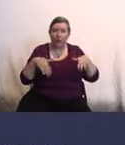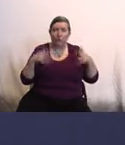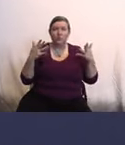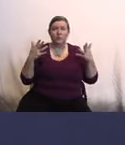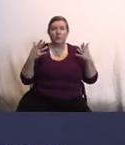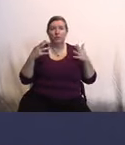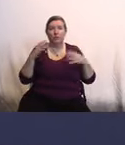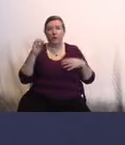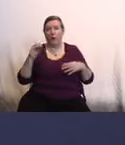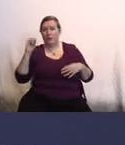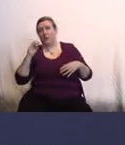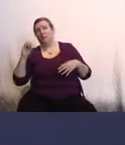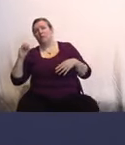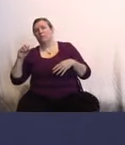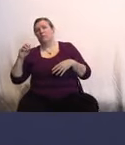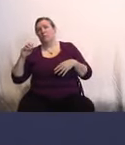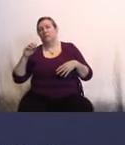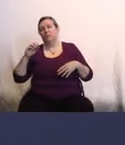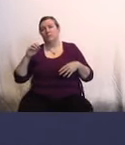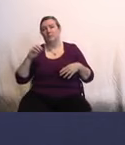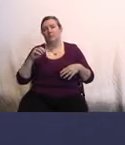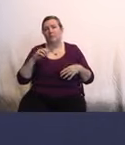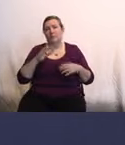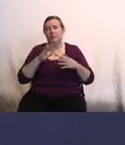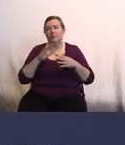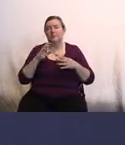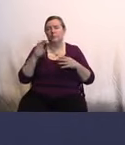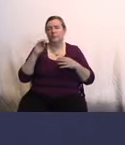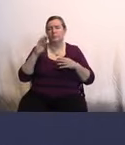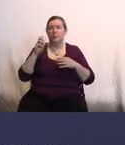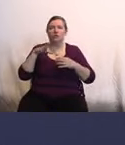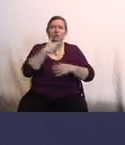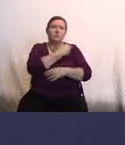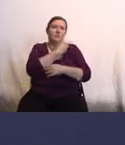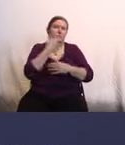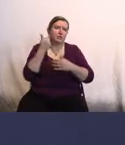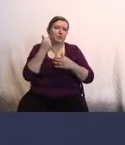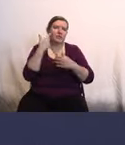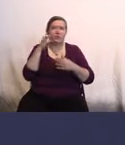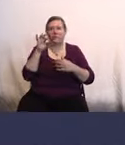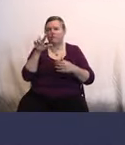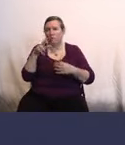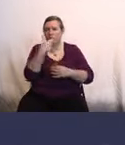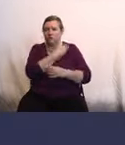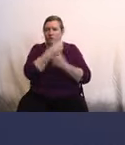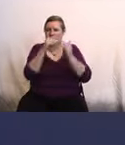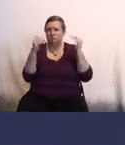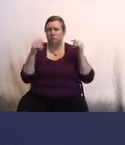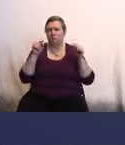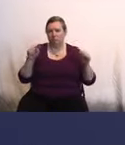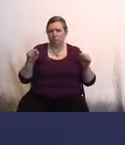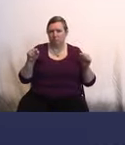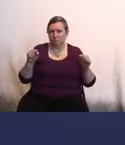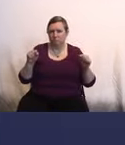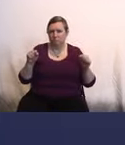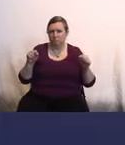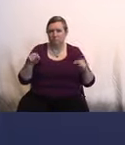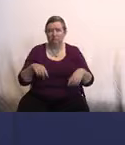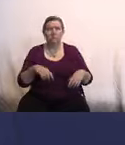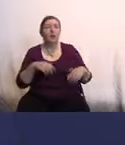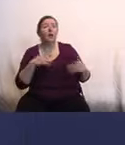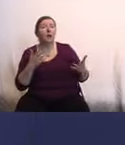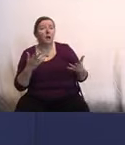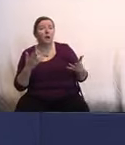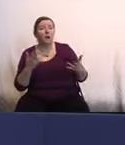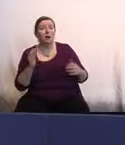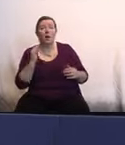reason. Judy, any comments on any of the above, but also on the vulnerability of the precious little kids? And first on the predictive modeling, the further you go